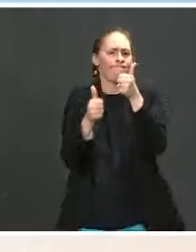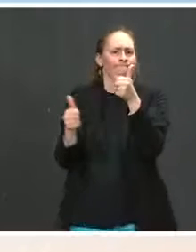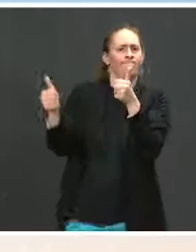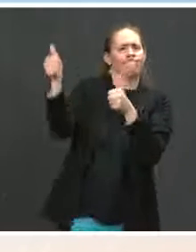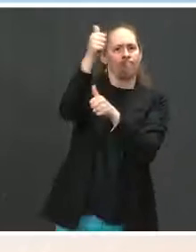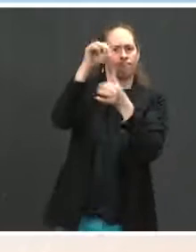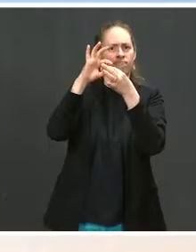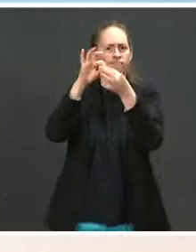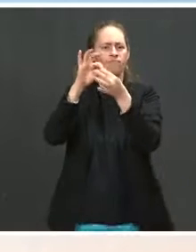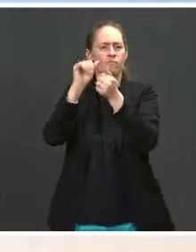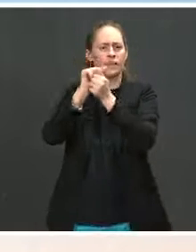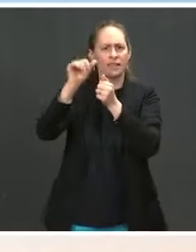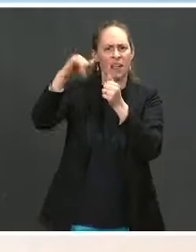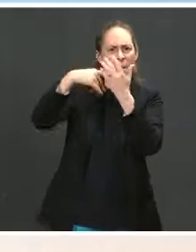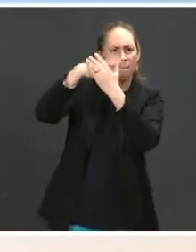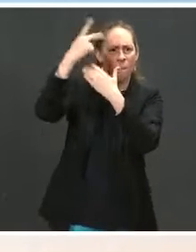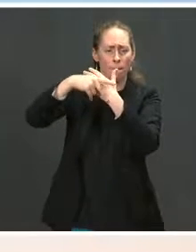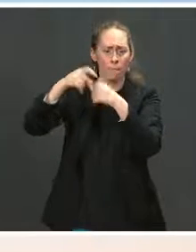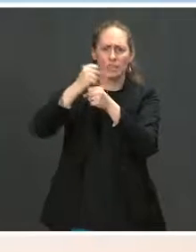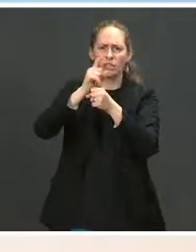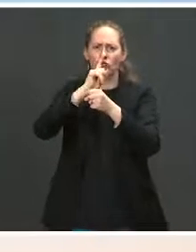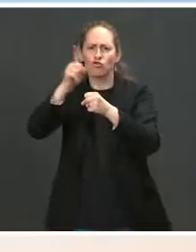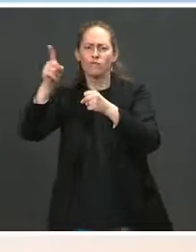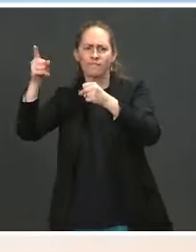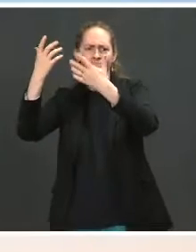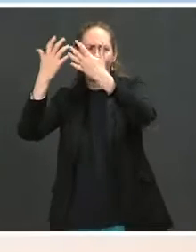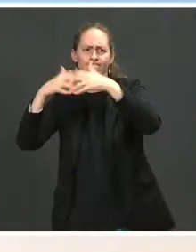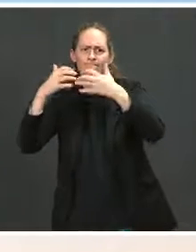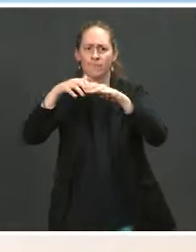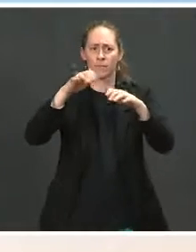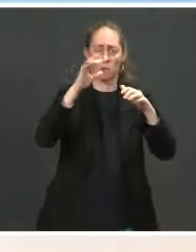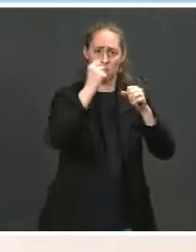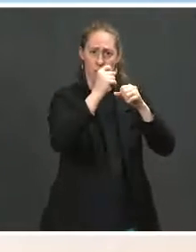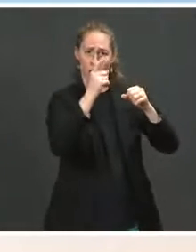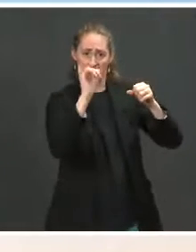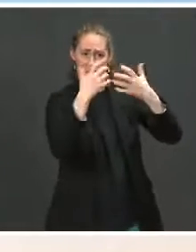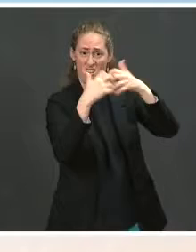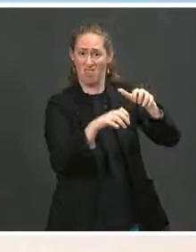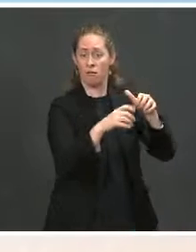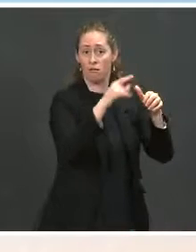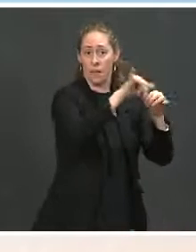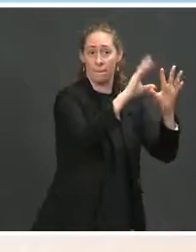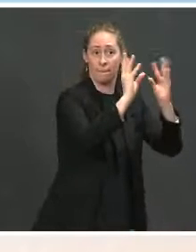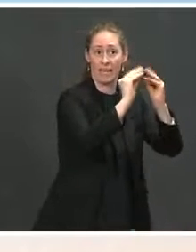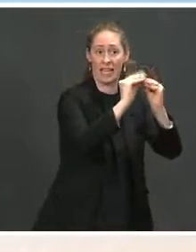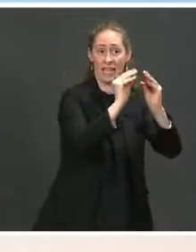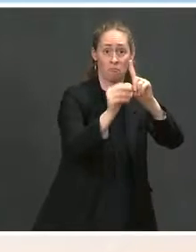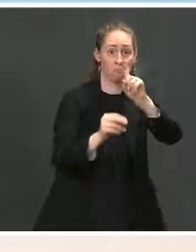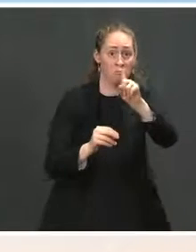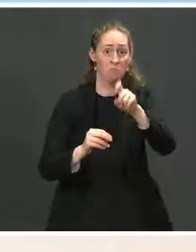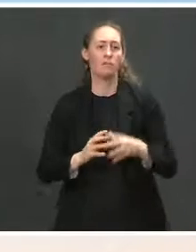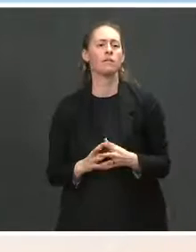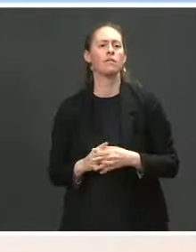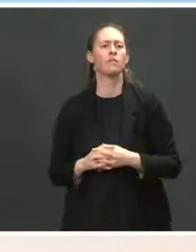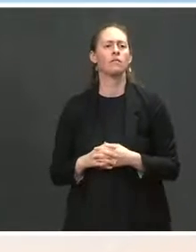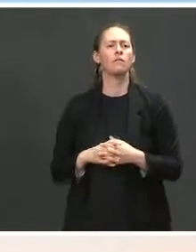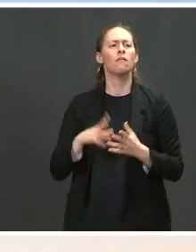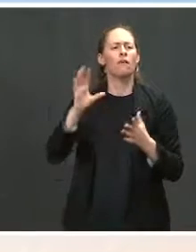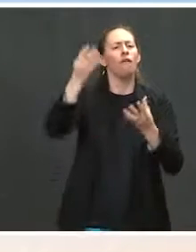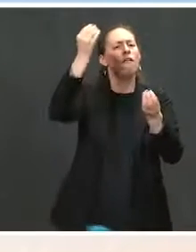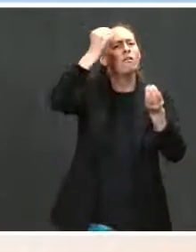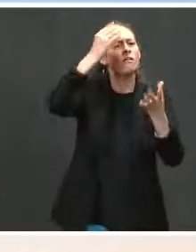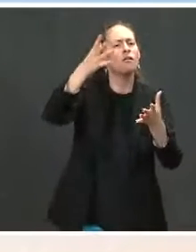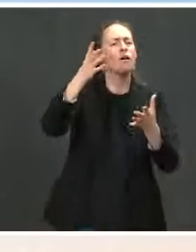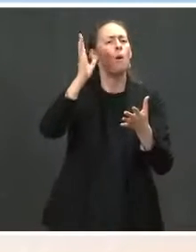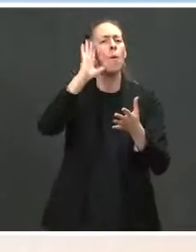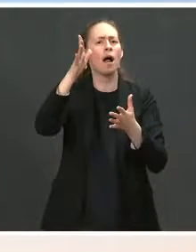attend his meeting with KPAC tomorrow? We are getting much closer to having news to share on that high-level